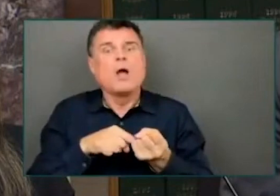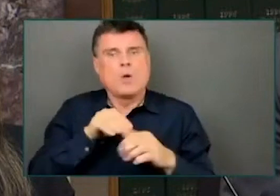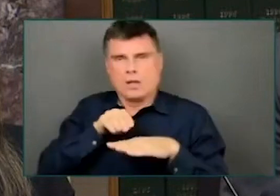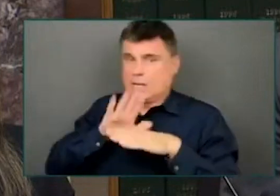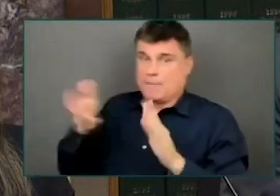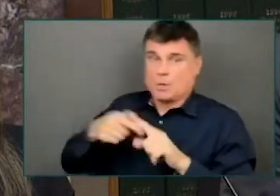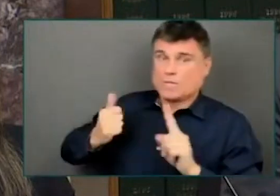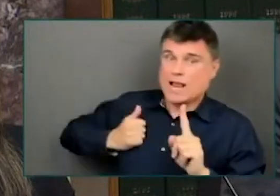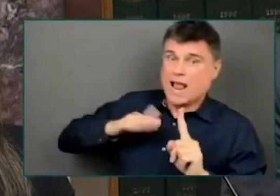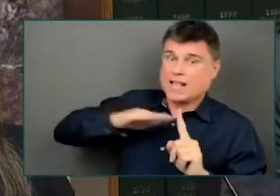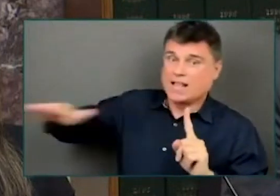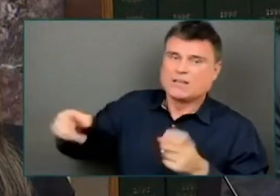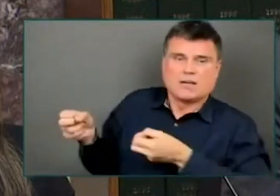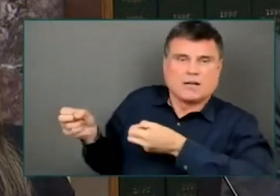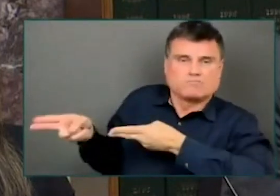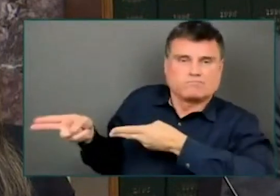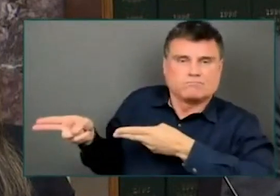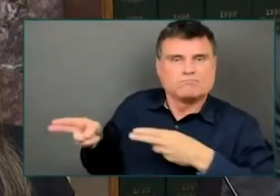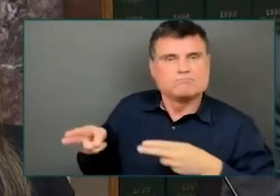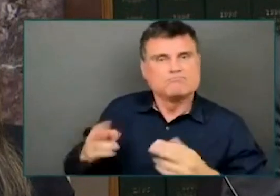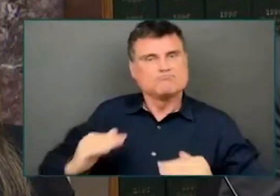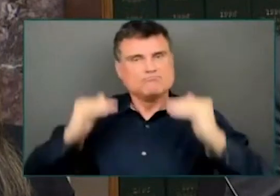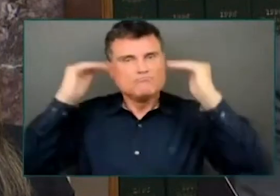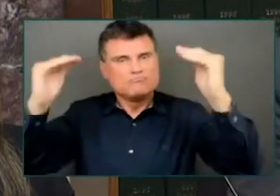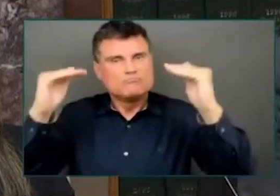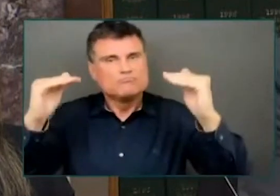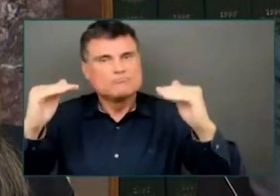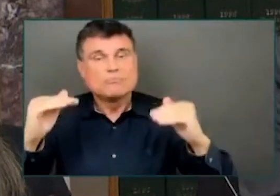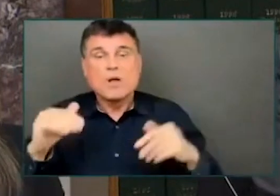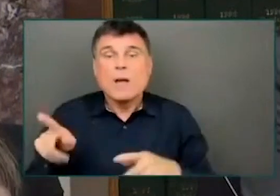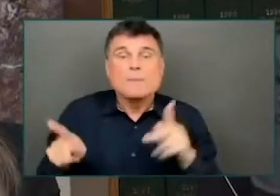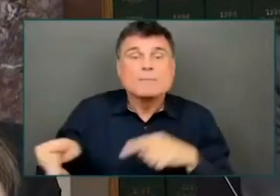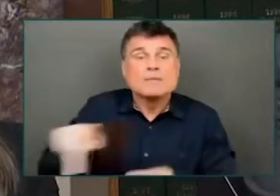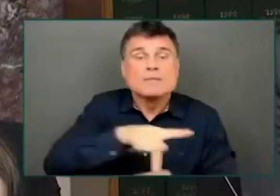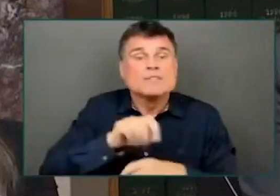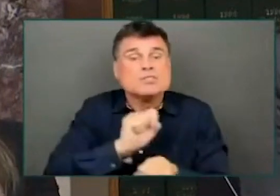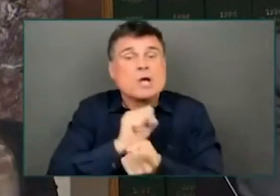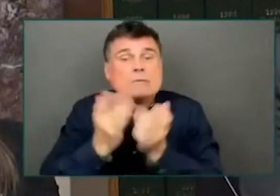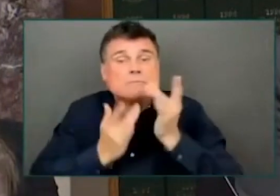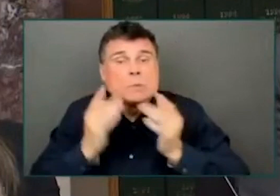rate, and we have the fastest job growth since the start of the pandemic.